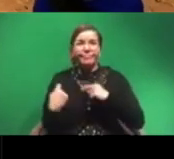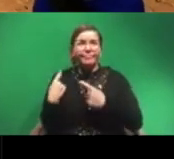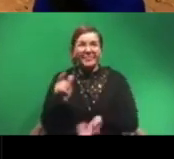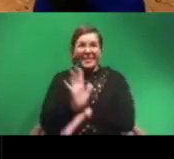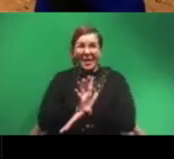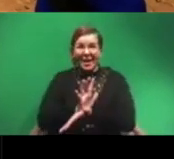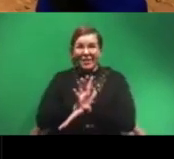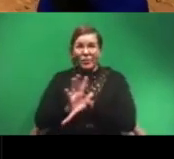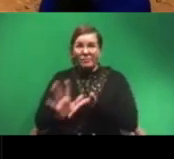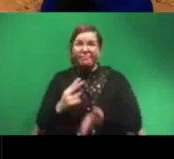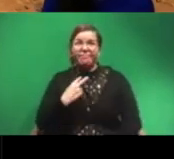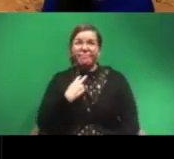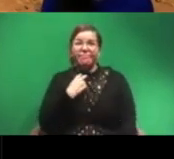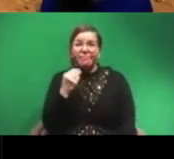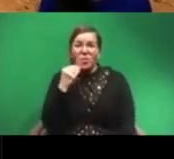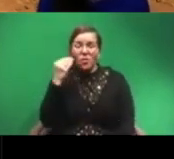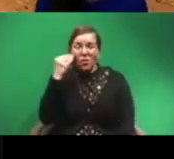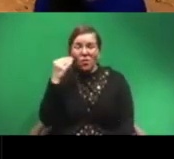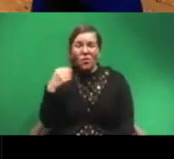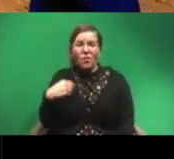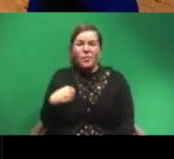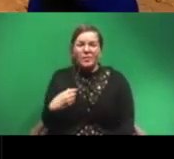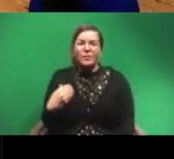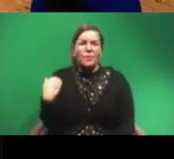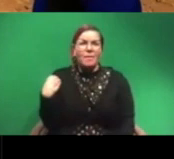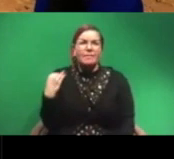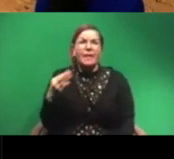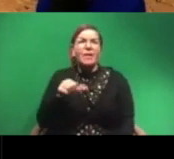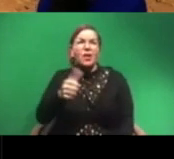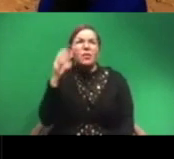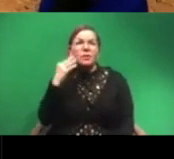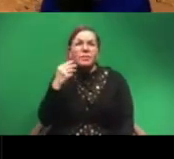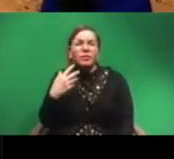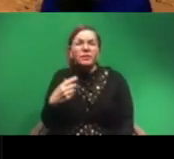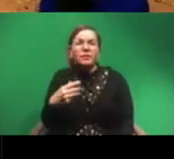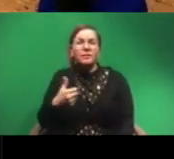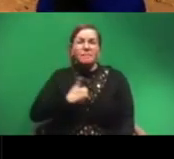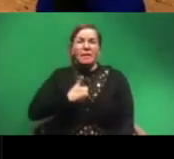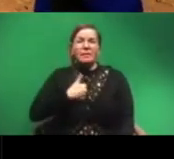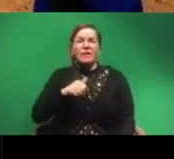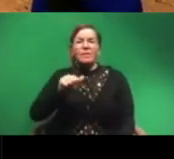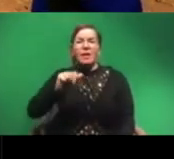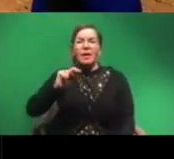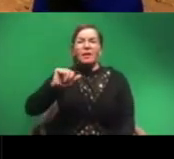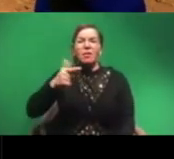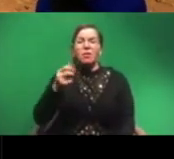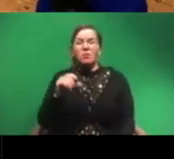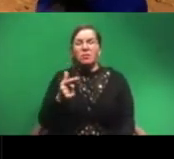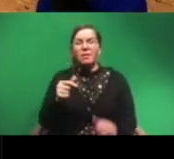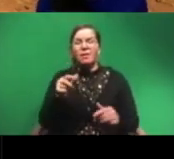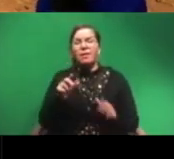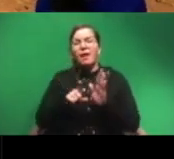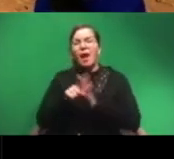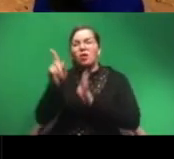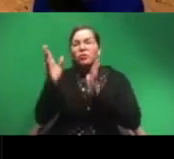now. And it's been reminding me of another experience I had as an analog astronaut. So you may think